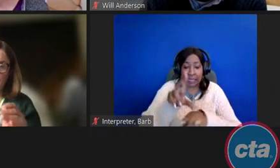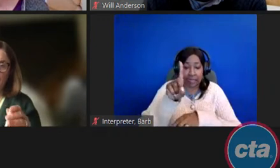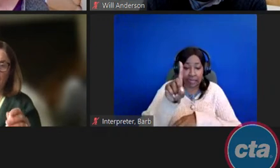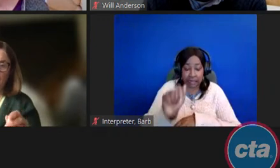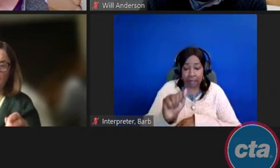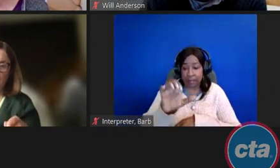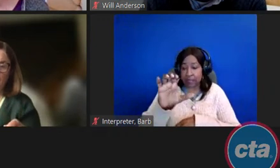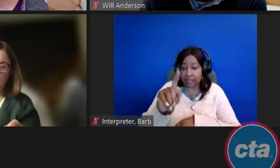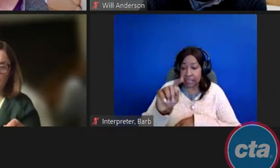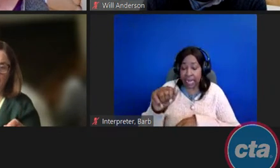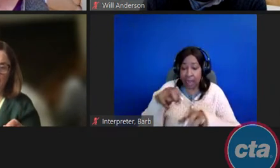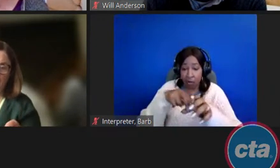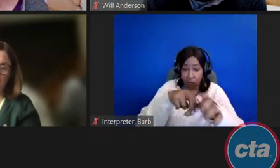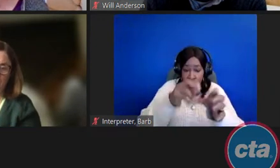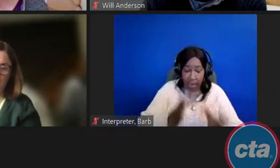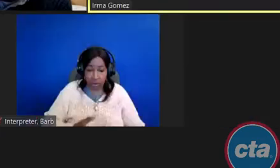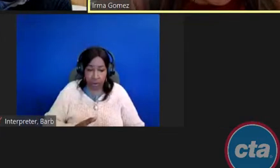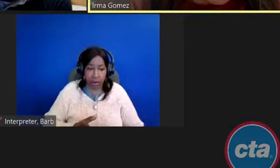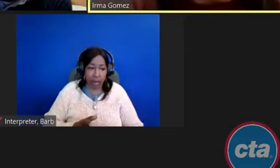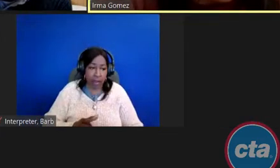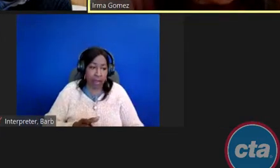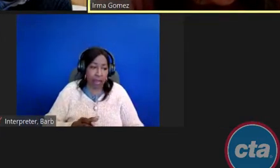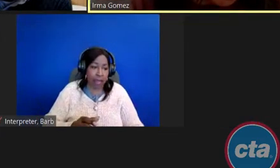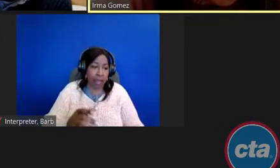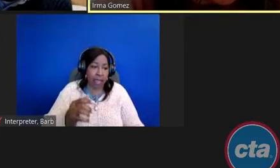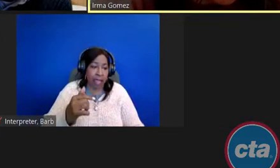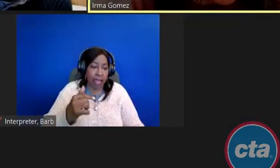rider, I must complain on the lack of